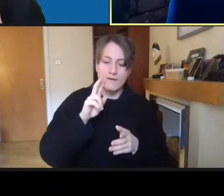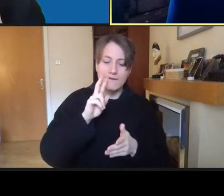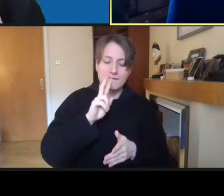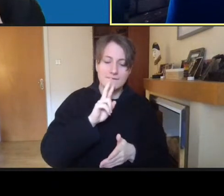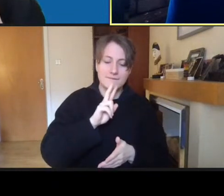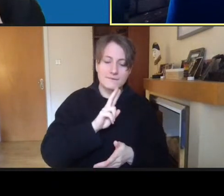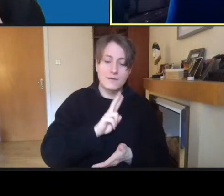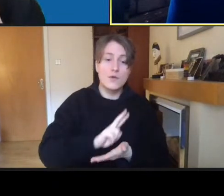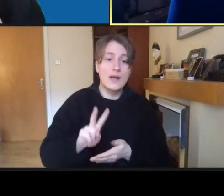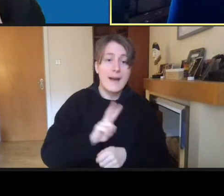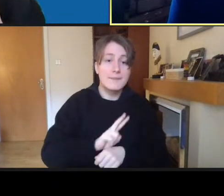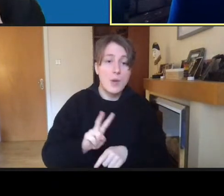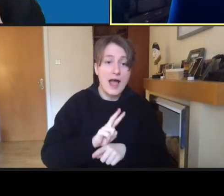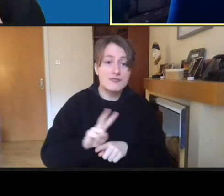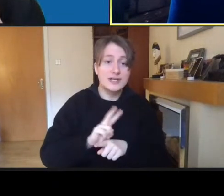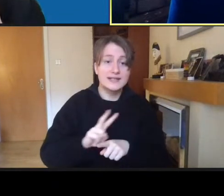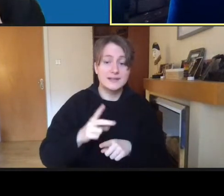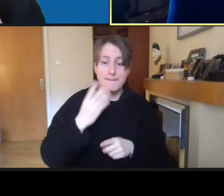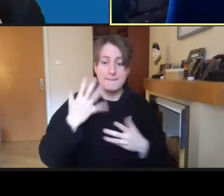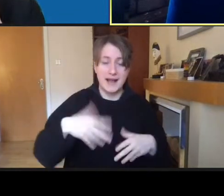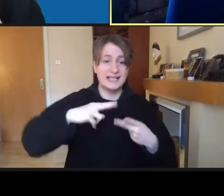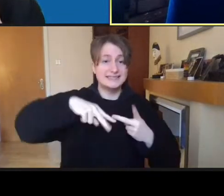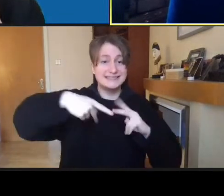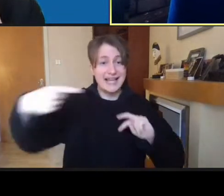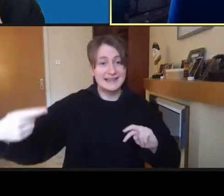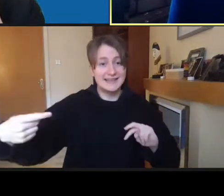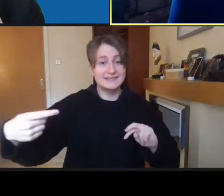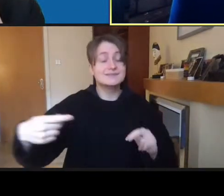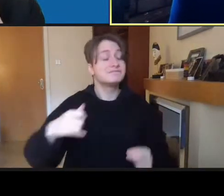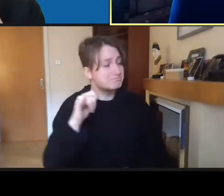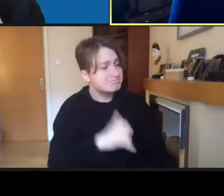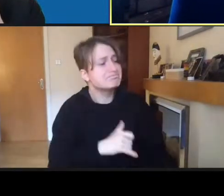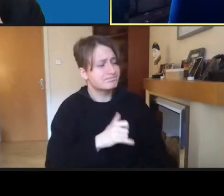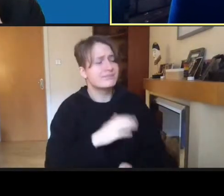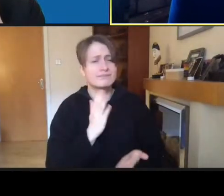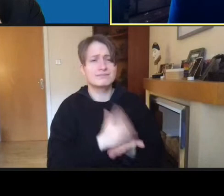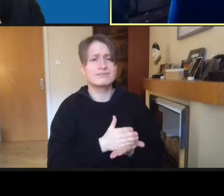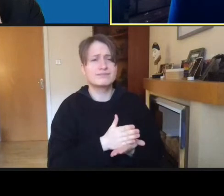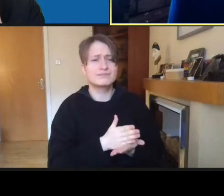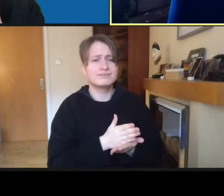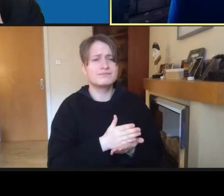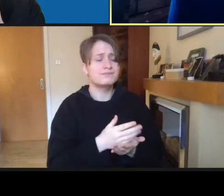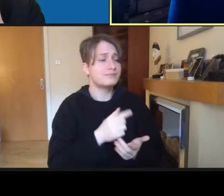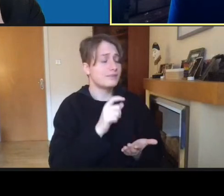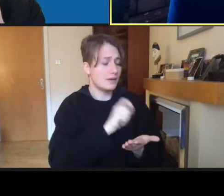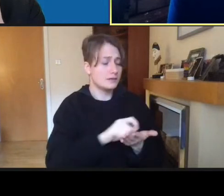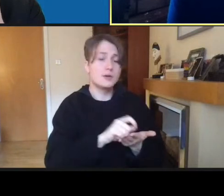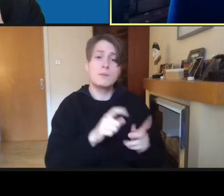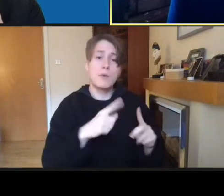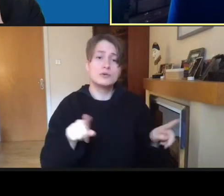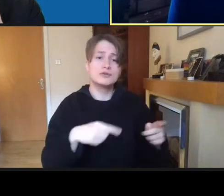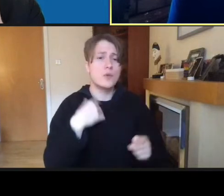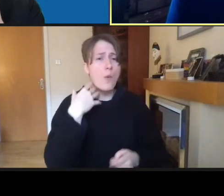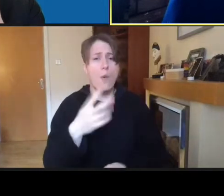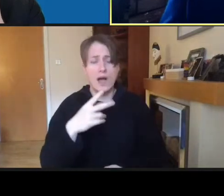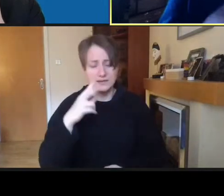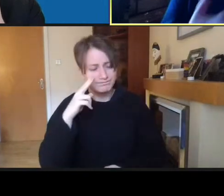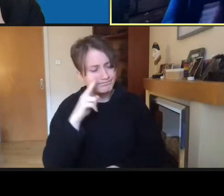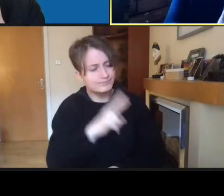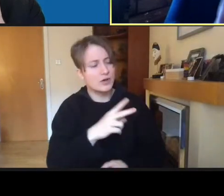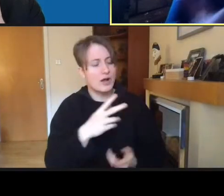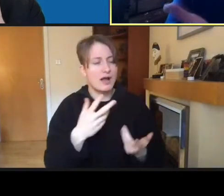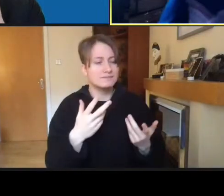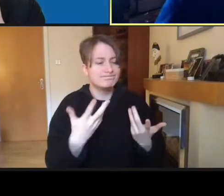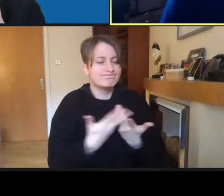pushing the boundaries. Yes. So, I mean, composers are always looking to try and find different ways of,